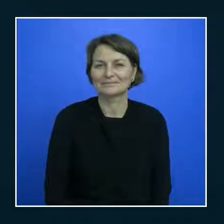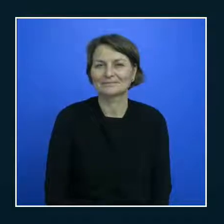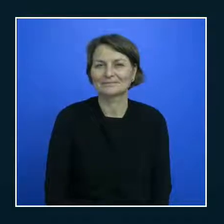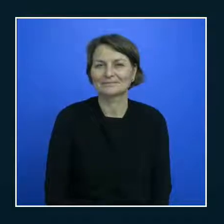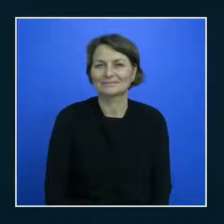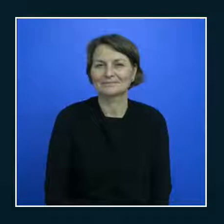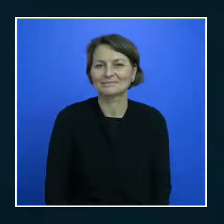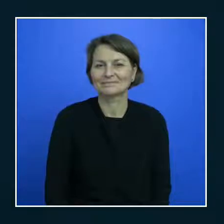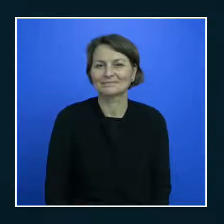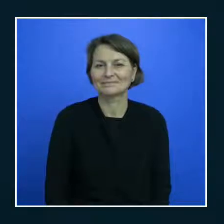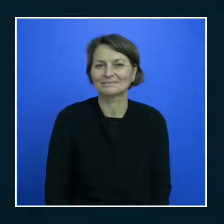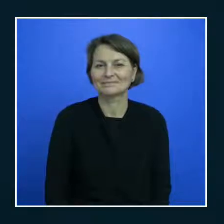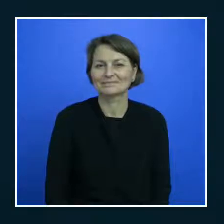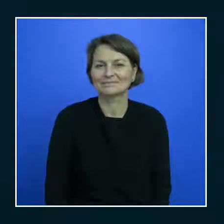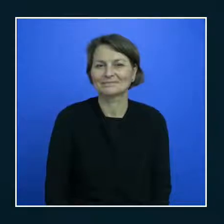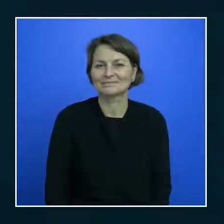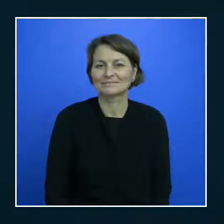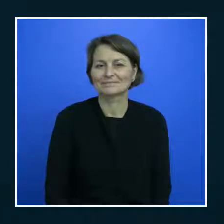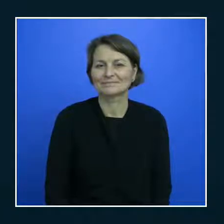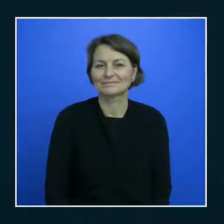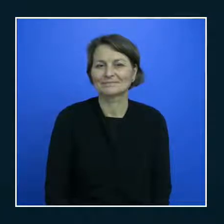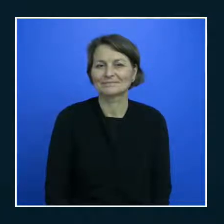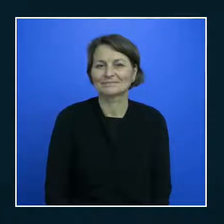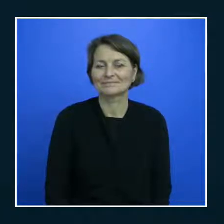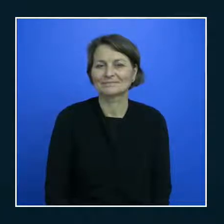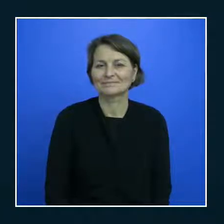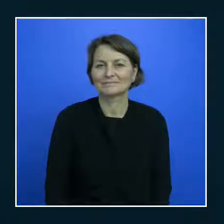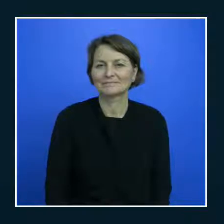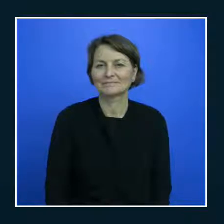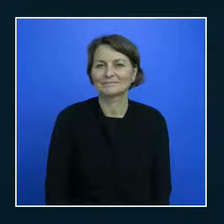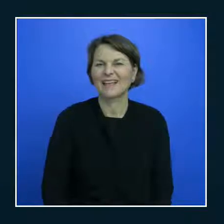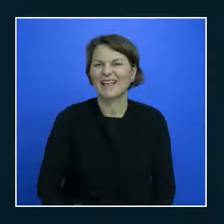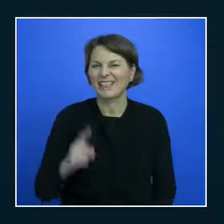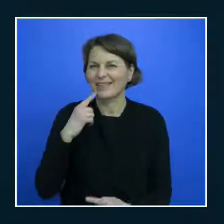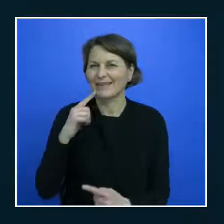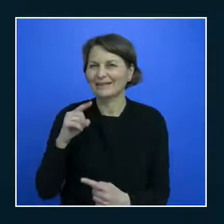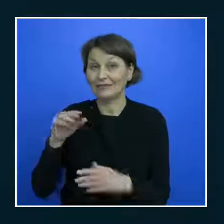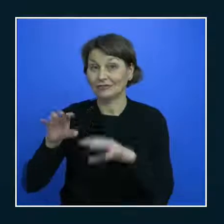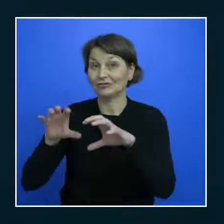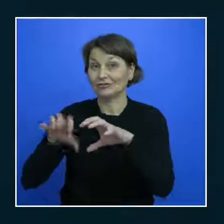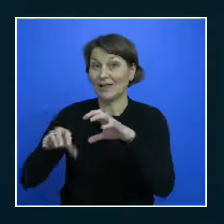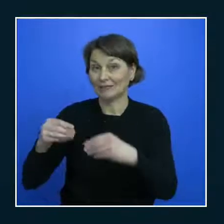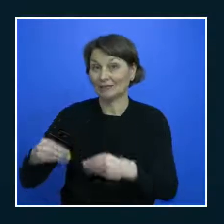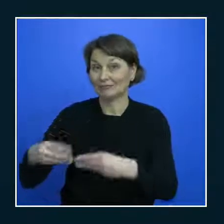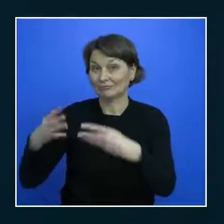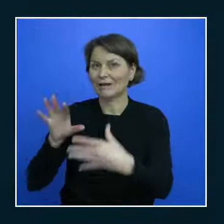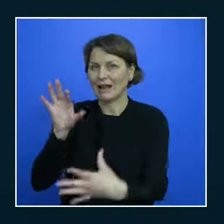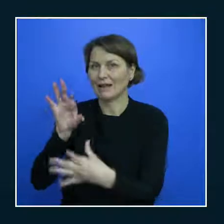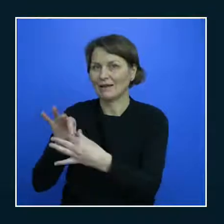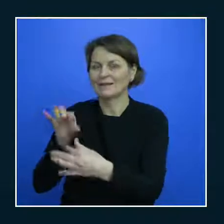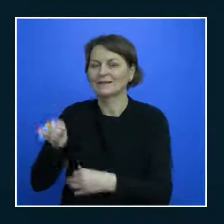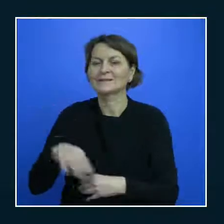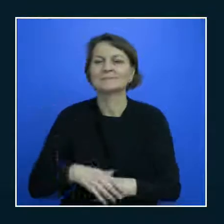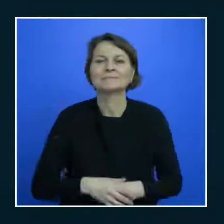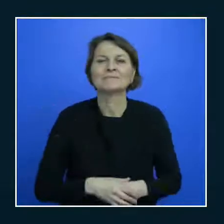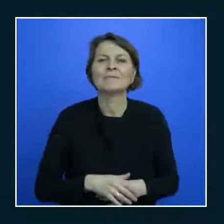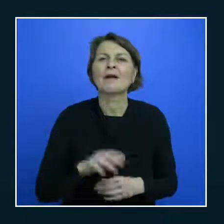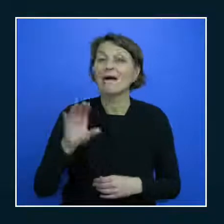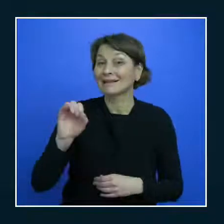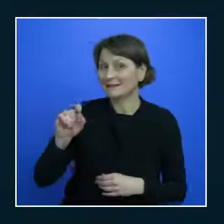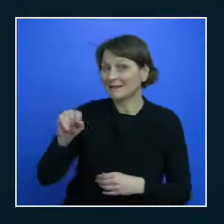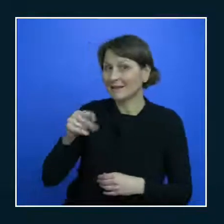Pretty cool. We should paste the link in the chat, probably. By the way, I did find a link for where to buy this